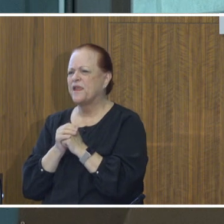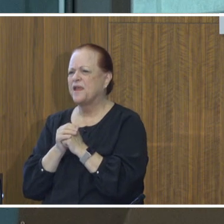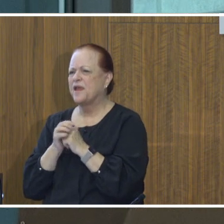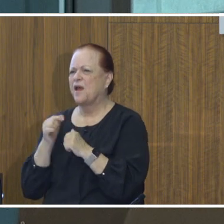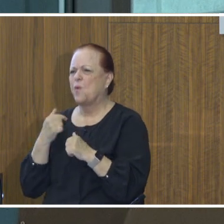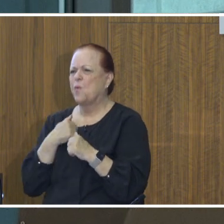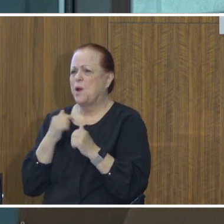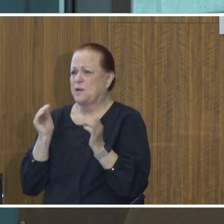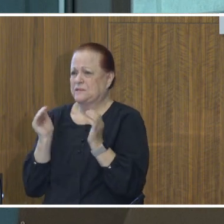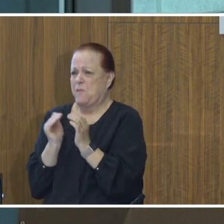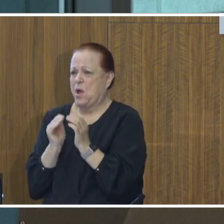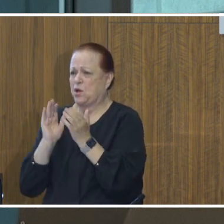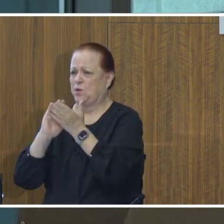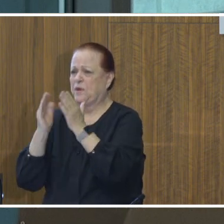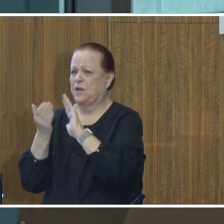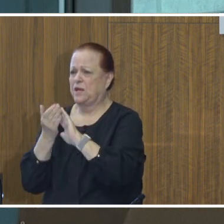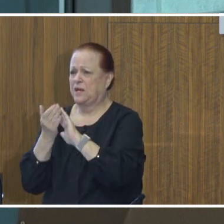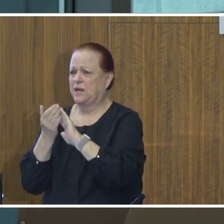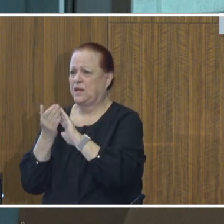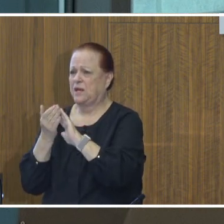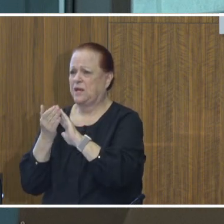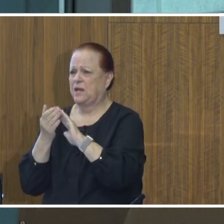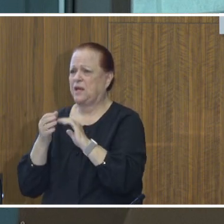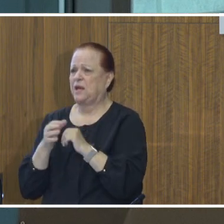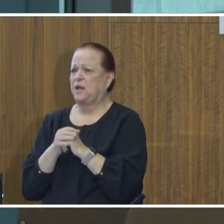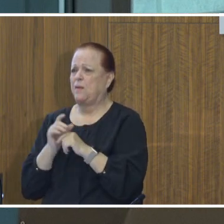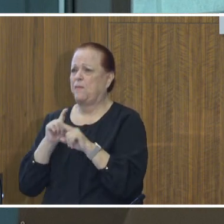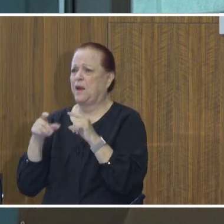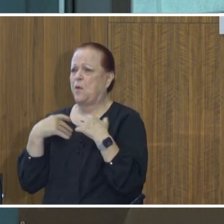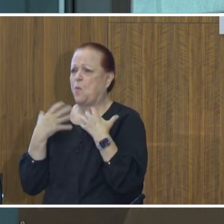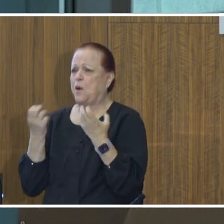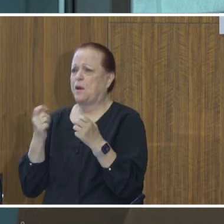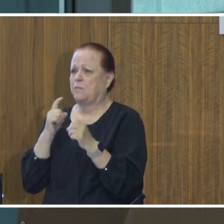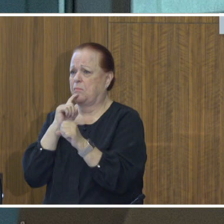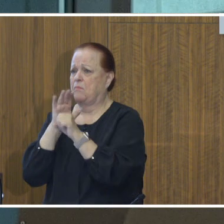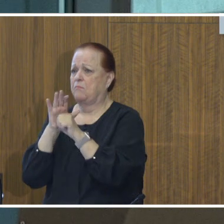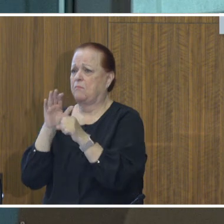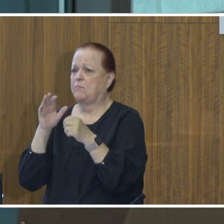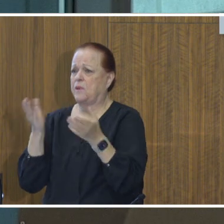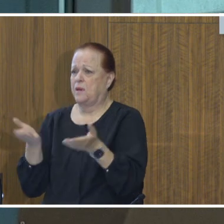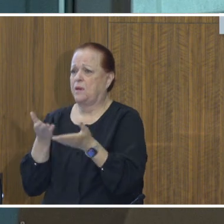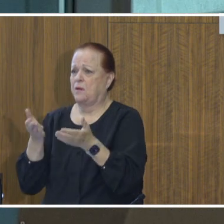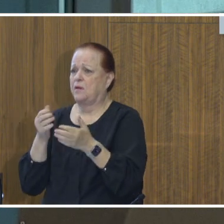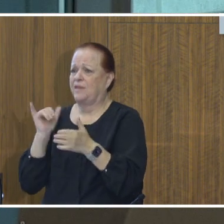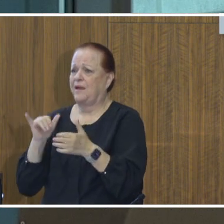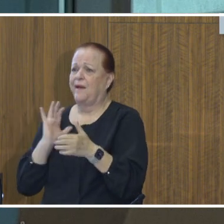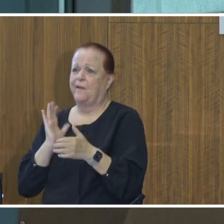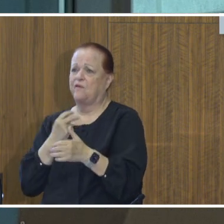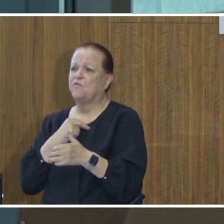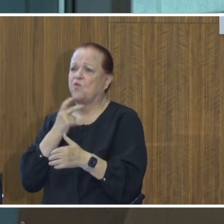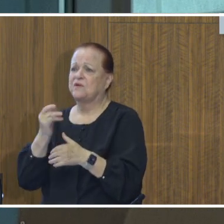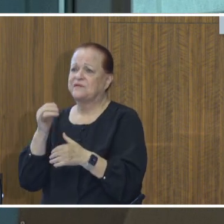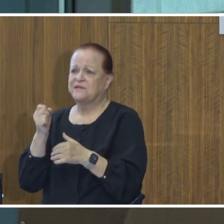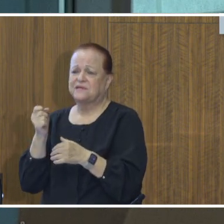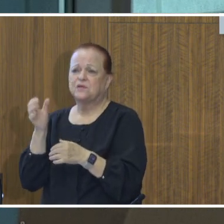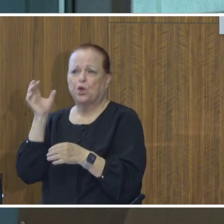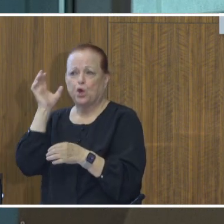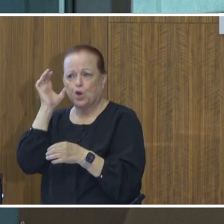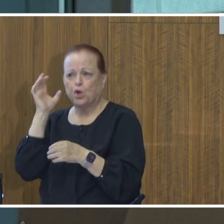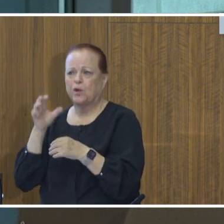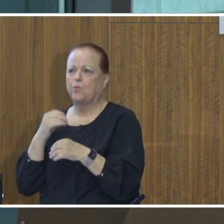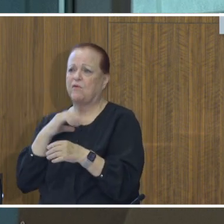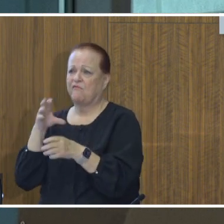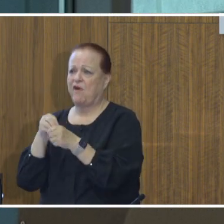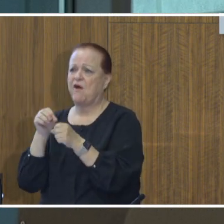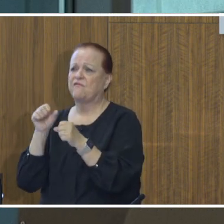we are a small community in number, I am here to ensure that our voice is heard and present. To that end, we are involved in the statewide